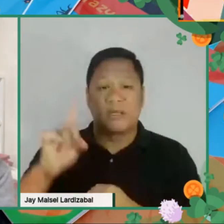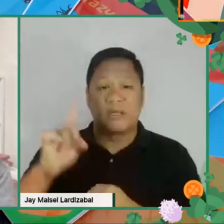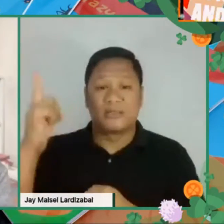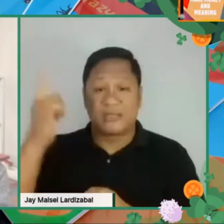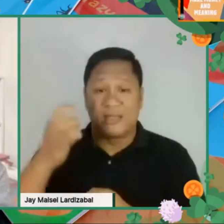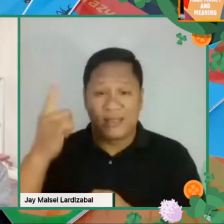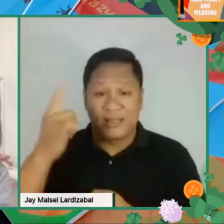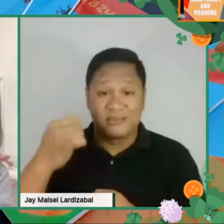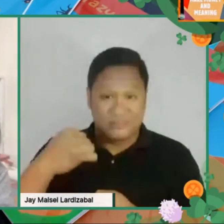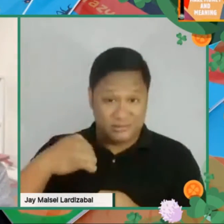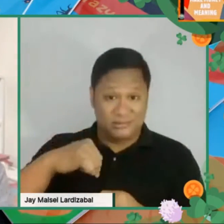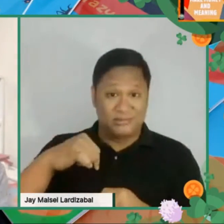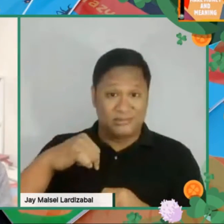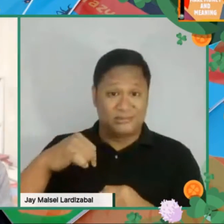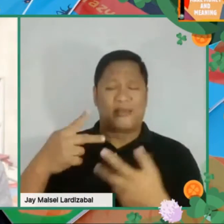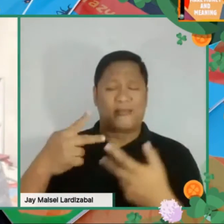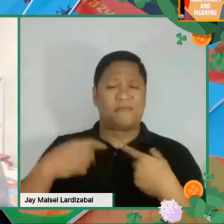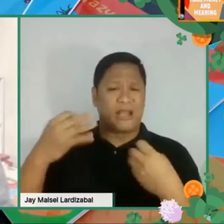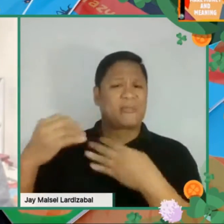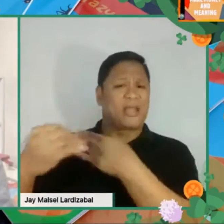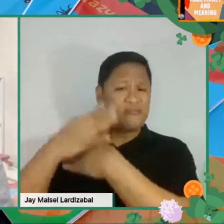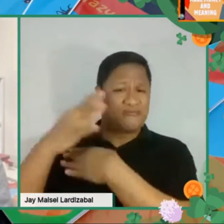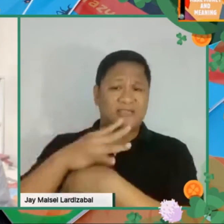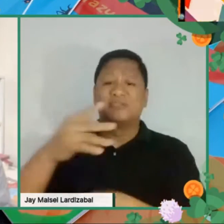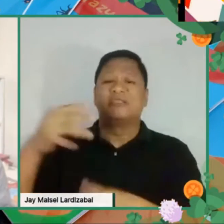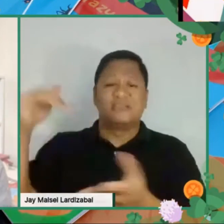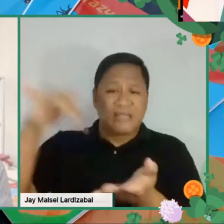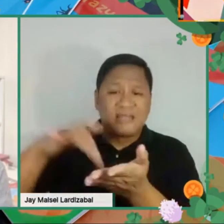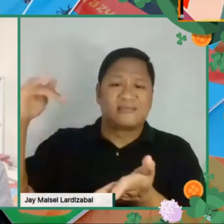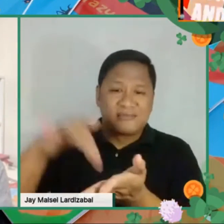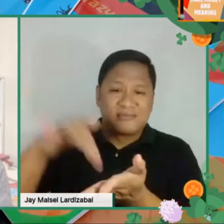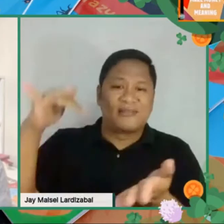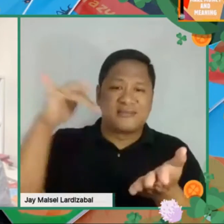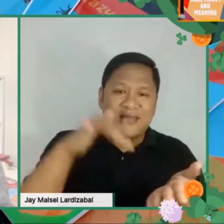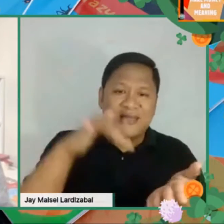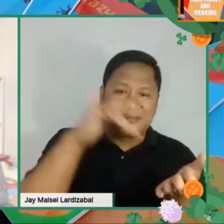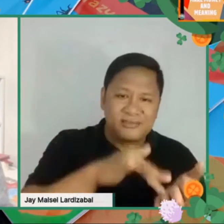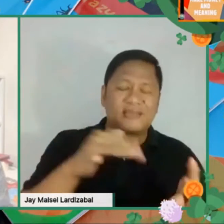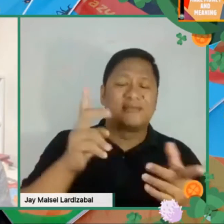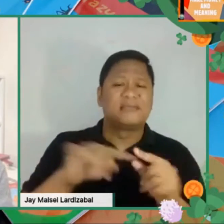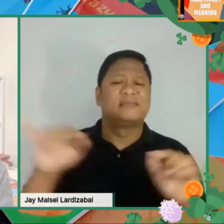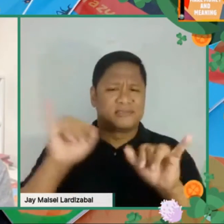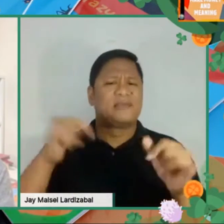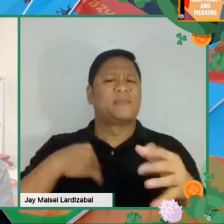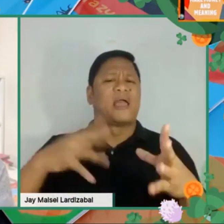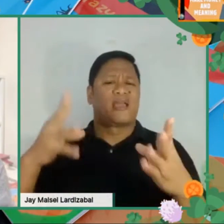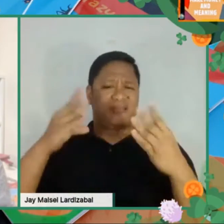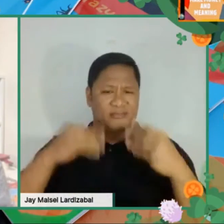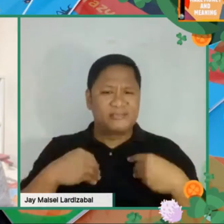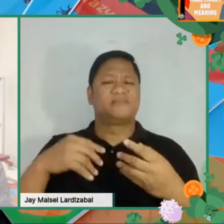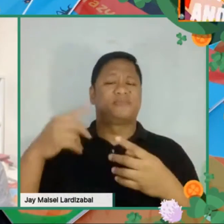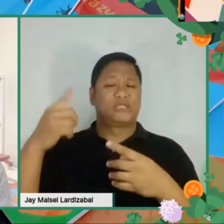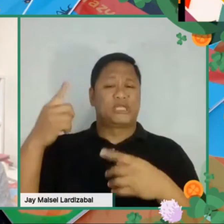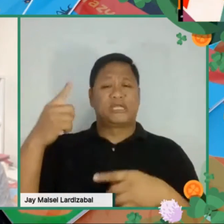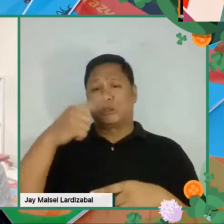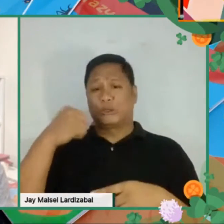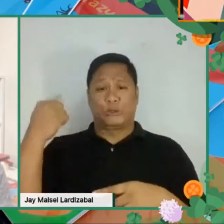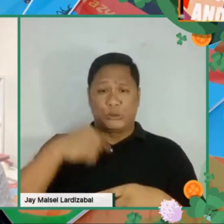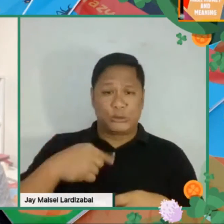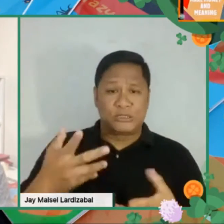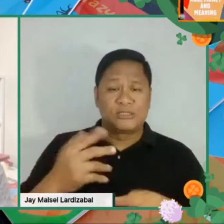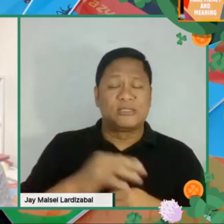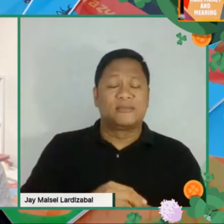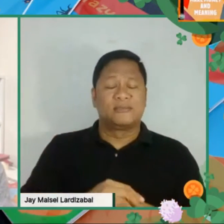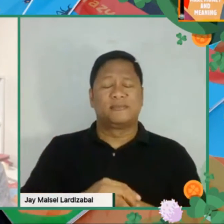And I did. Mm. Cora, a lot of